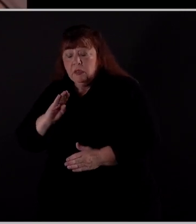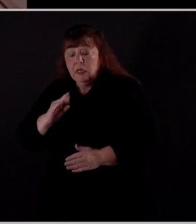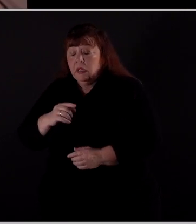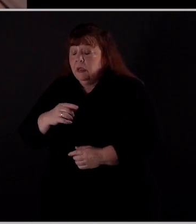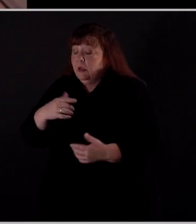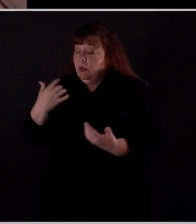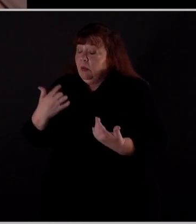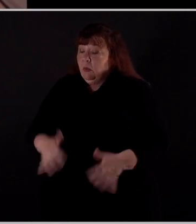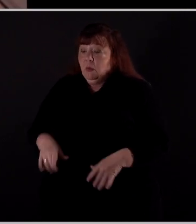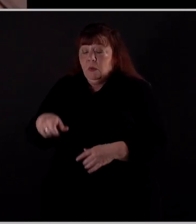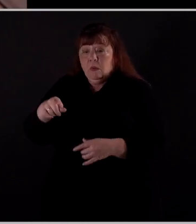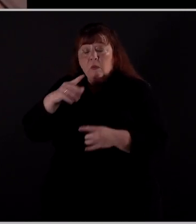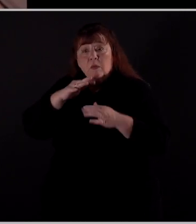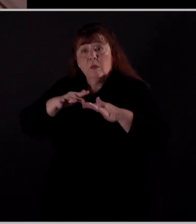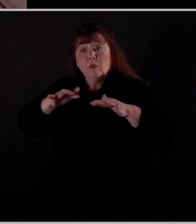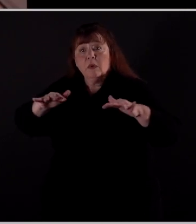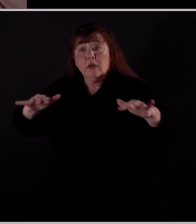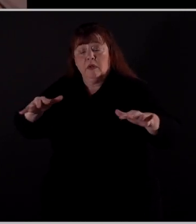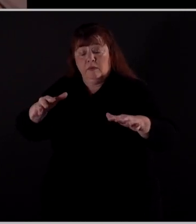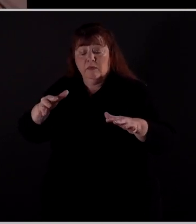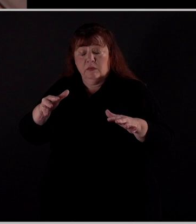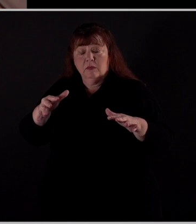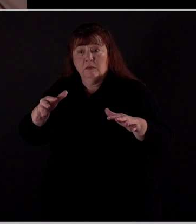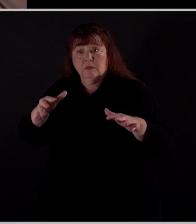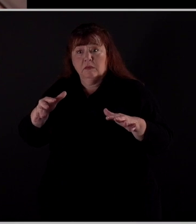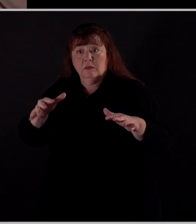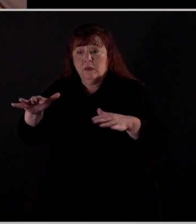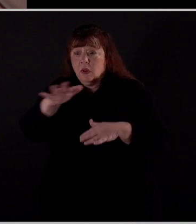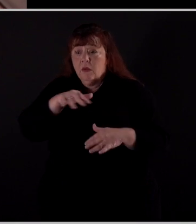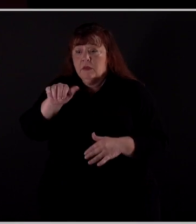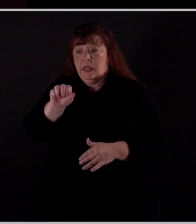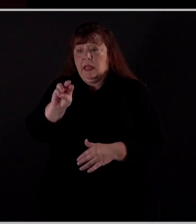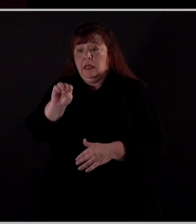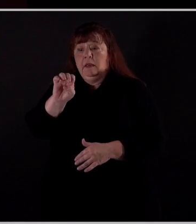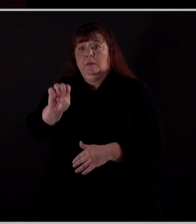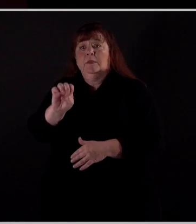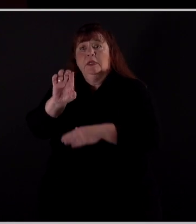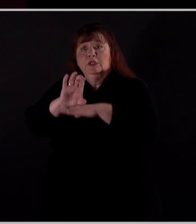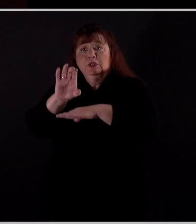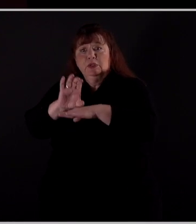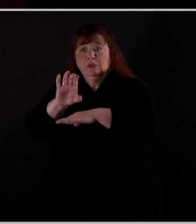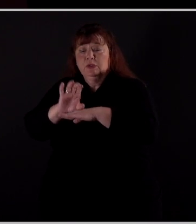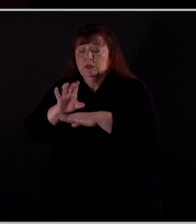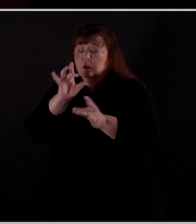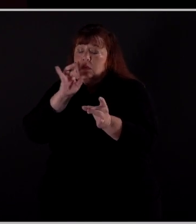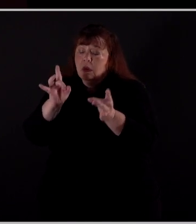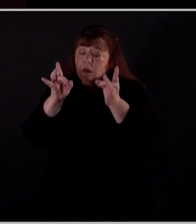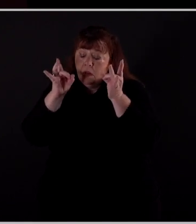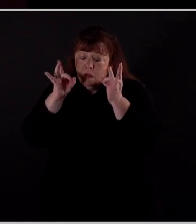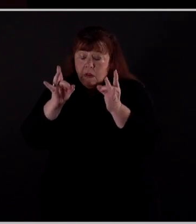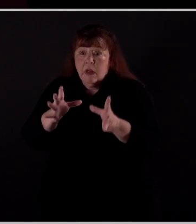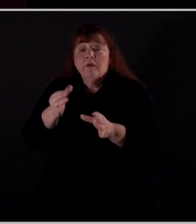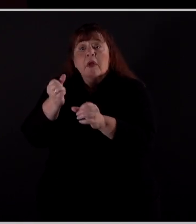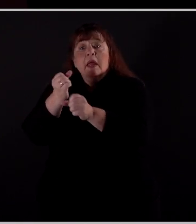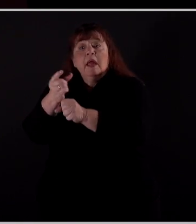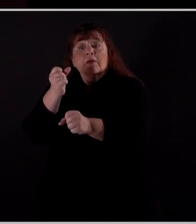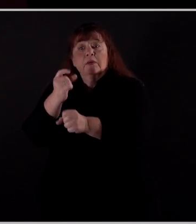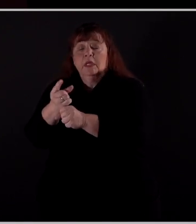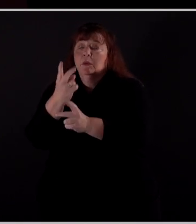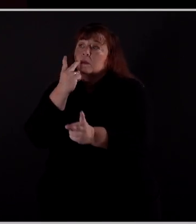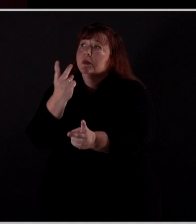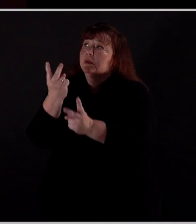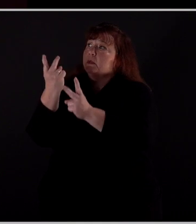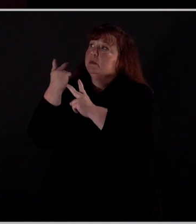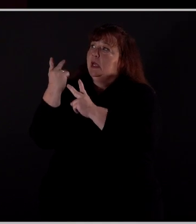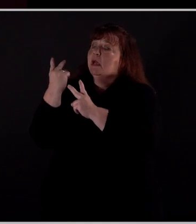hard. The ripple effect across the AME Church was just tremendous. And every year we look